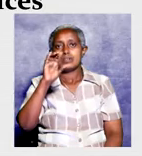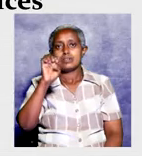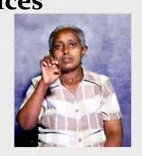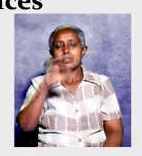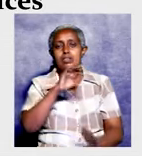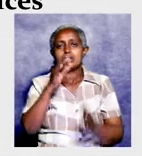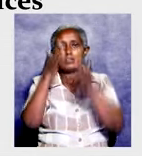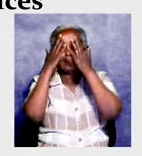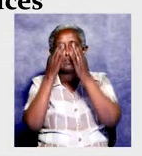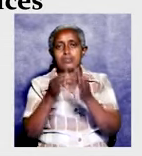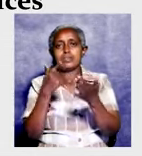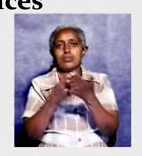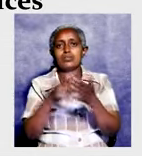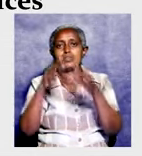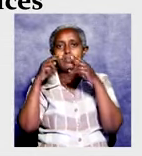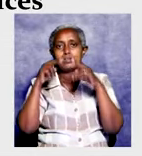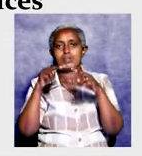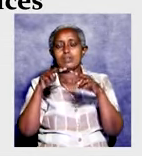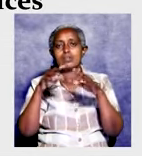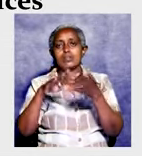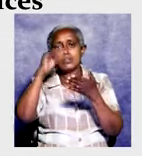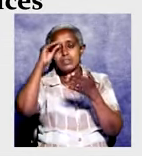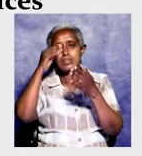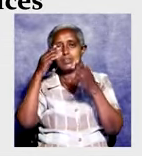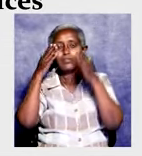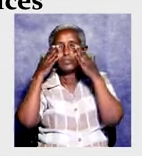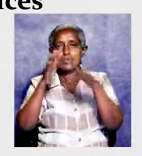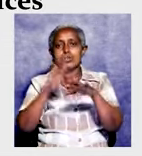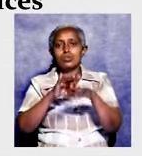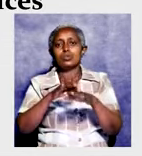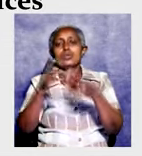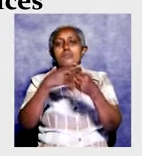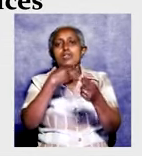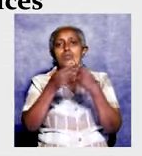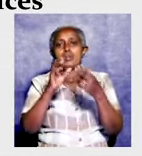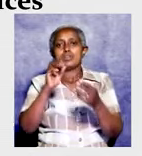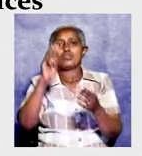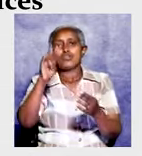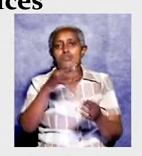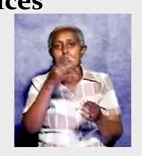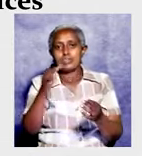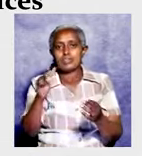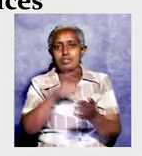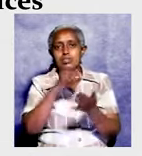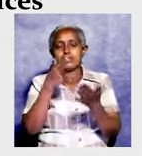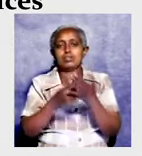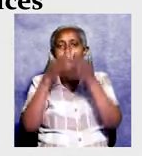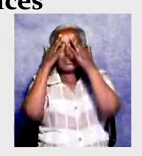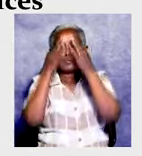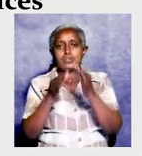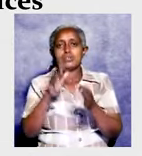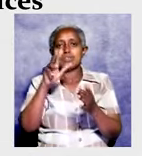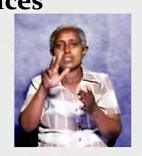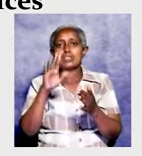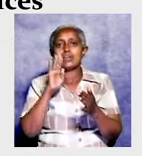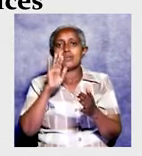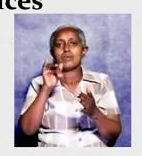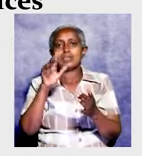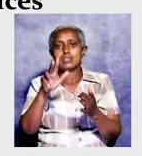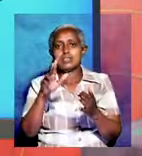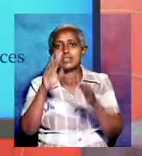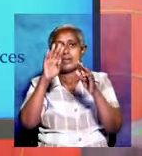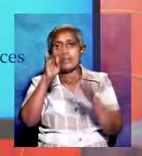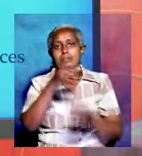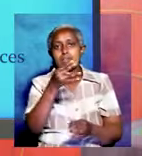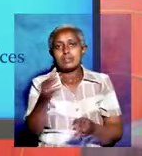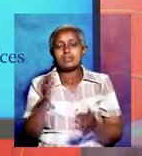In today's lesson we focus on multiplication of matrices and determinants of 3 by 3